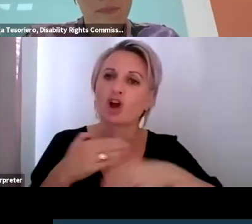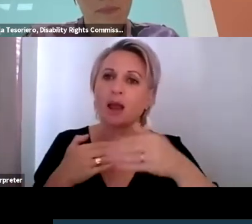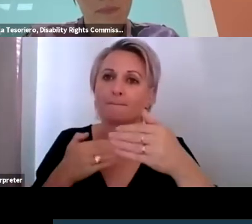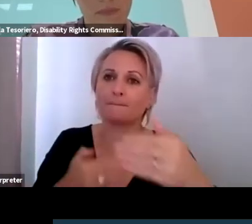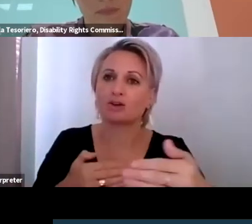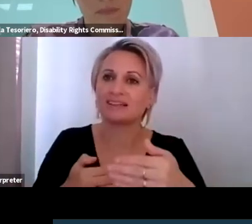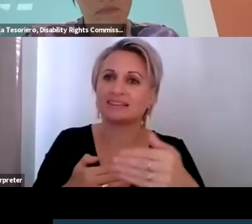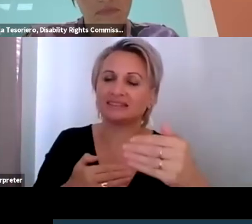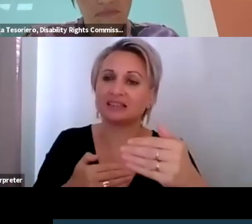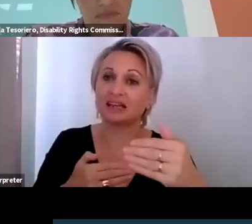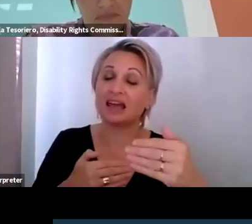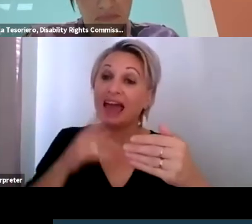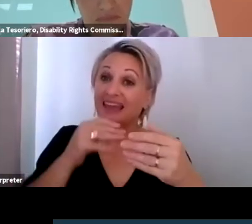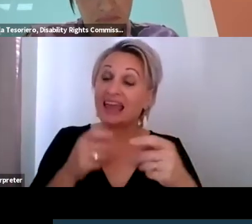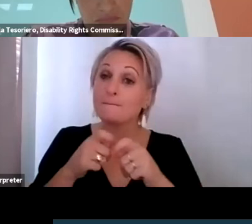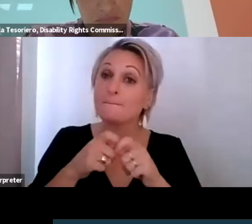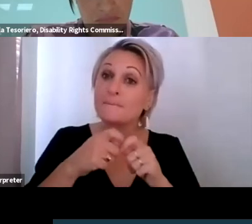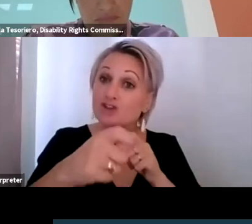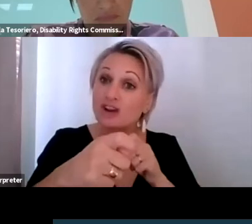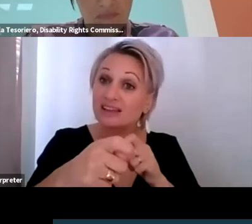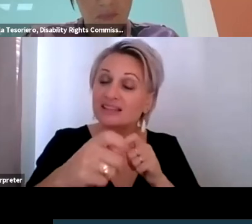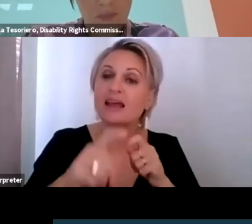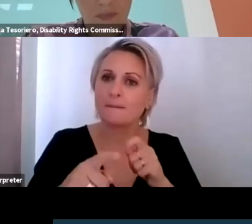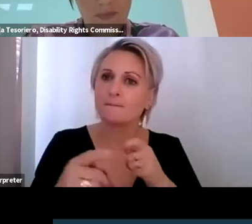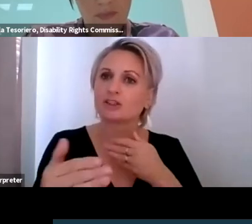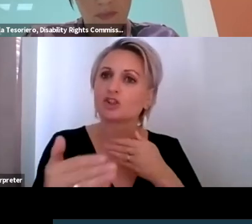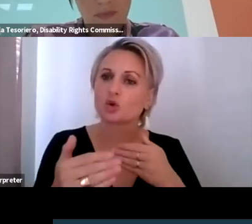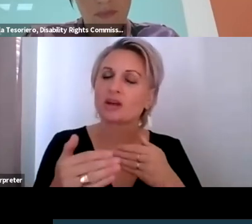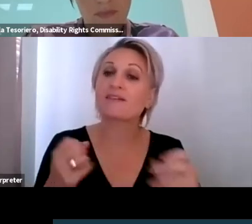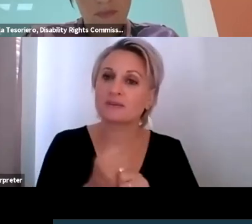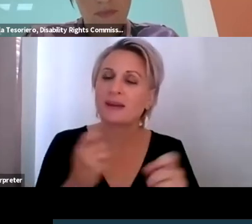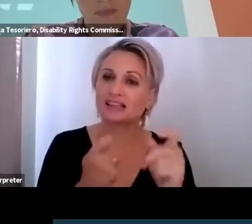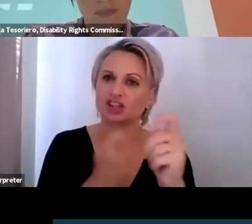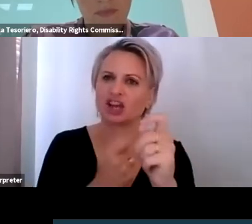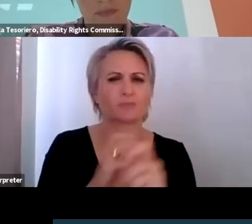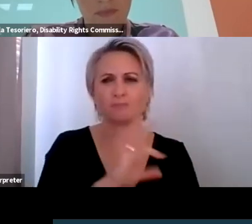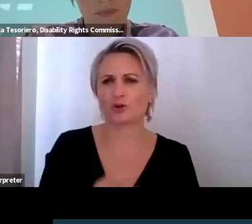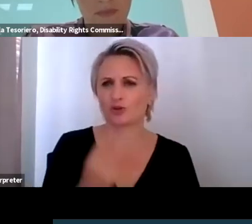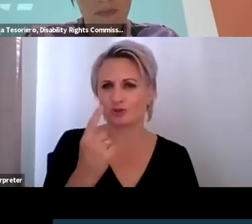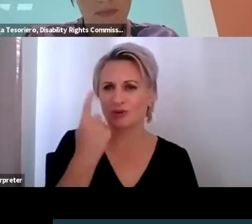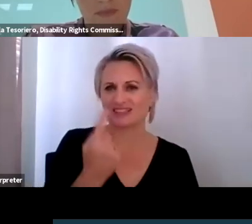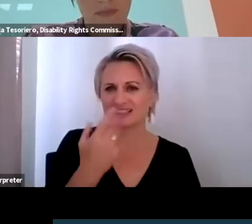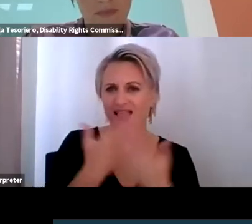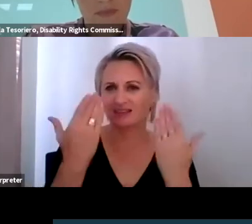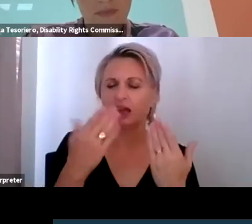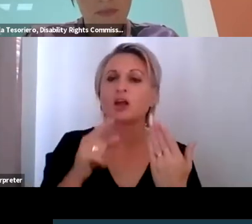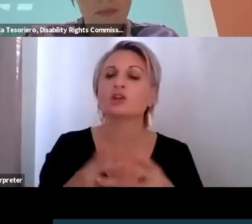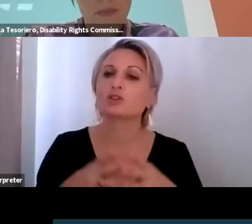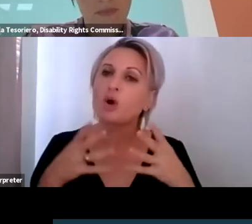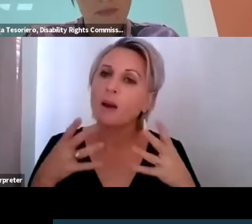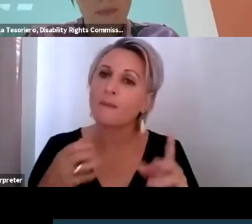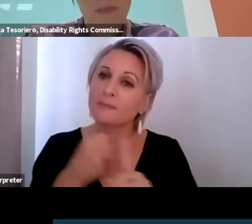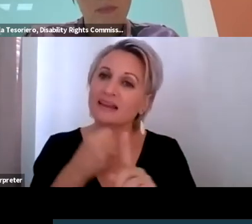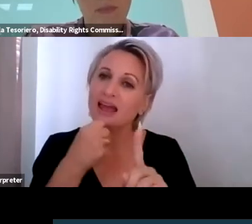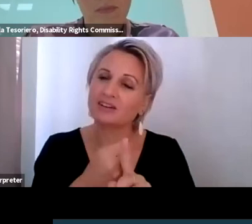make change, but not be a single day. So I'm probably a strong advocate of targets, based on, you know, some pretty